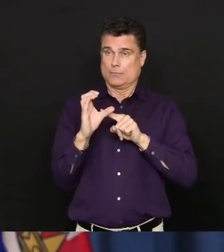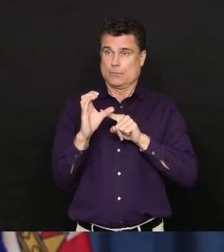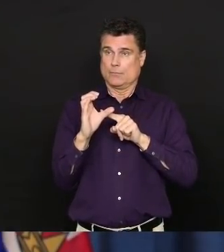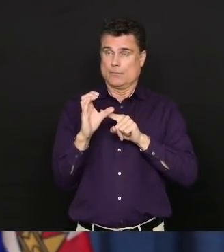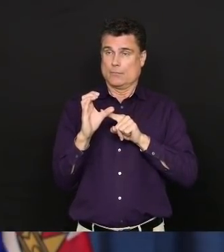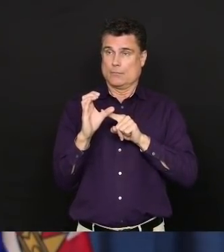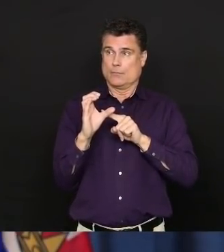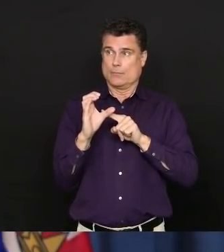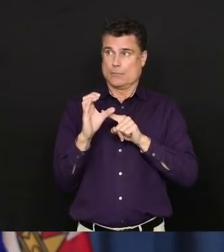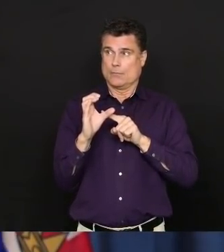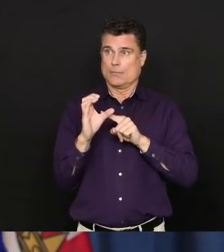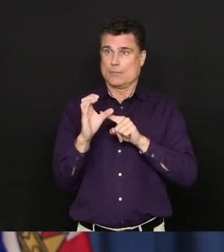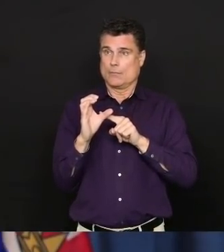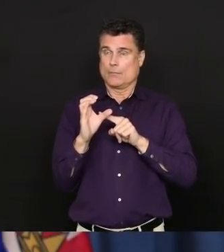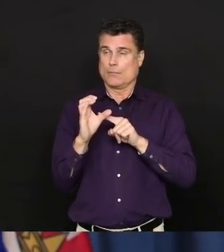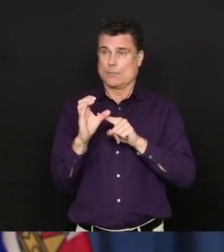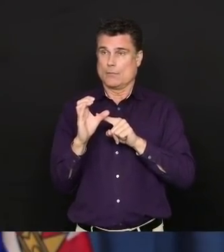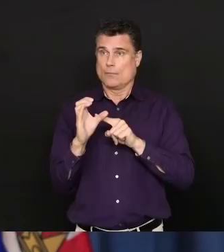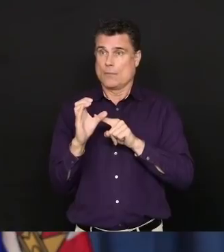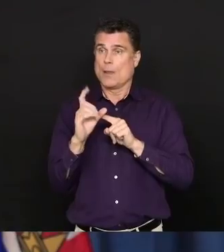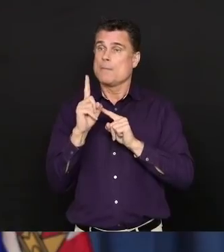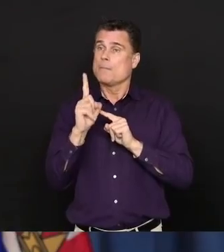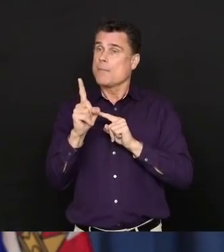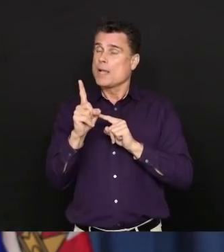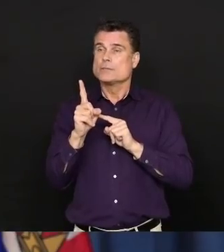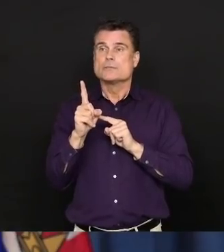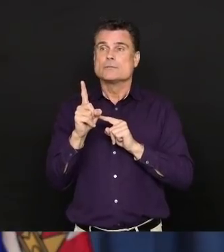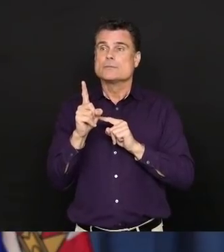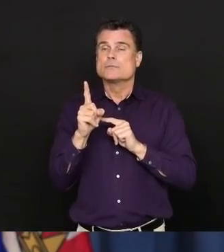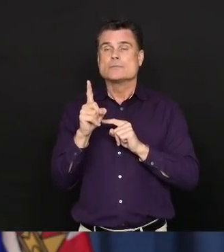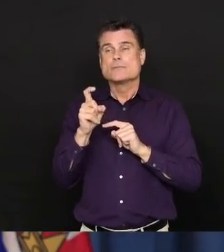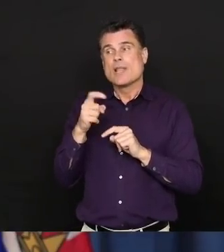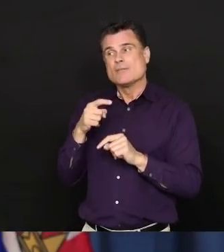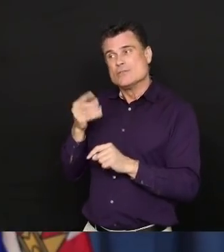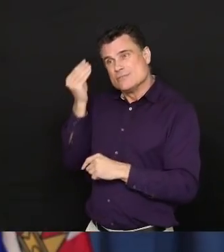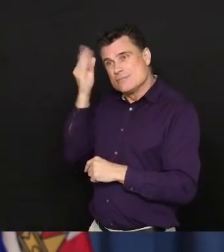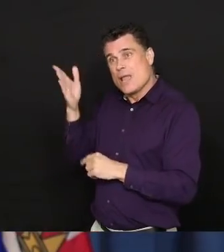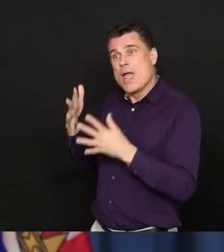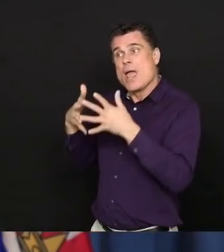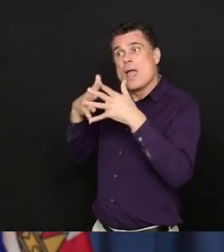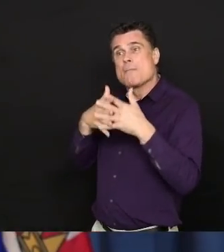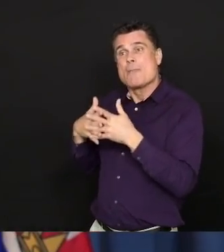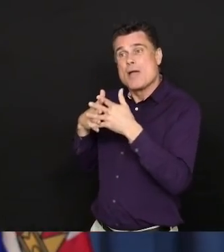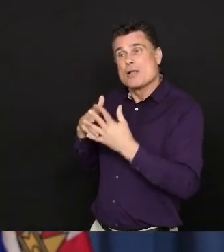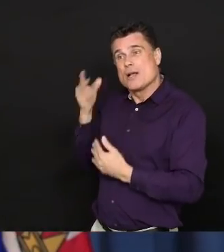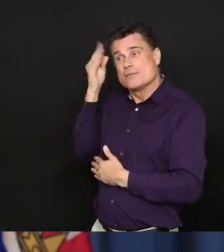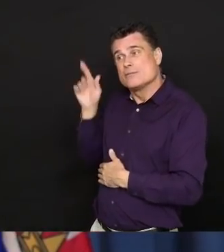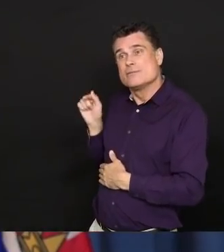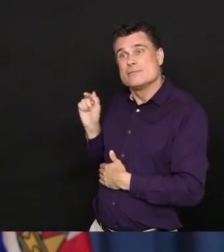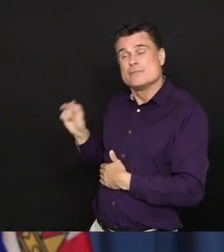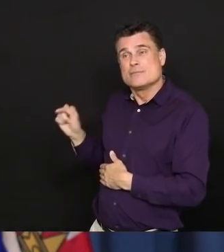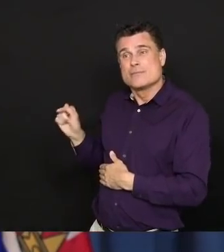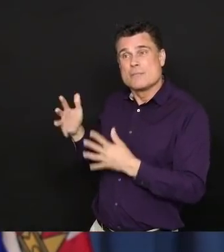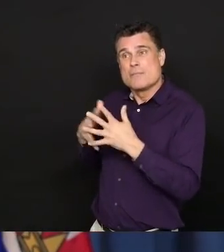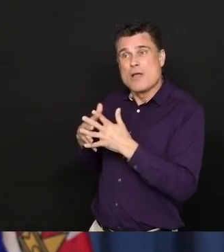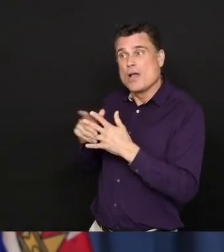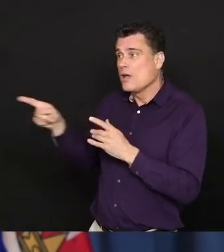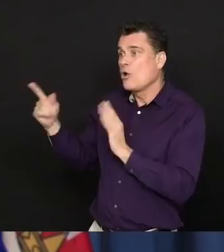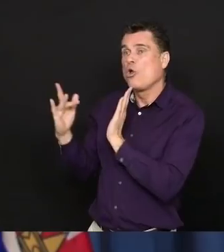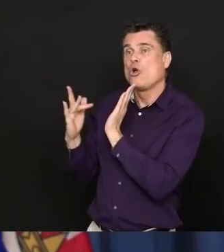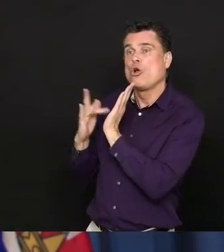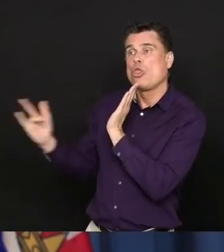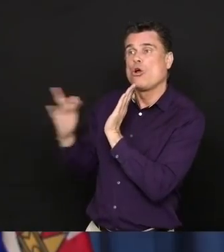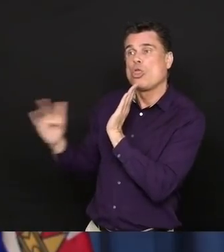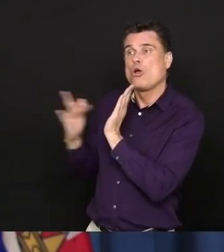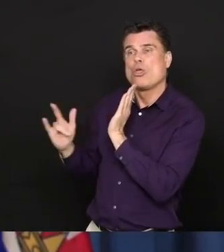action is wrong. It's wrong for them and wrong for us. And let's try and move forward together so that we're dealing with this problem. And that's what we're going